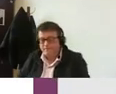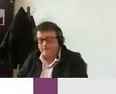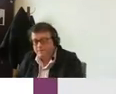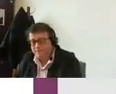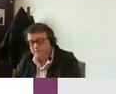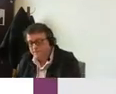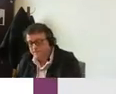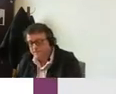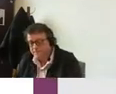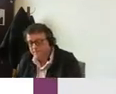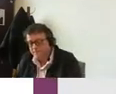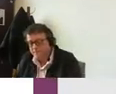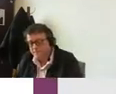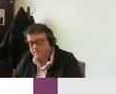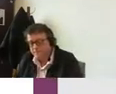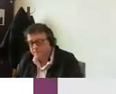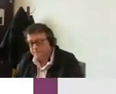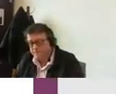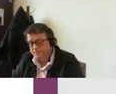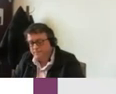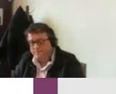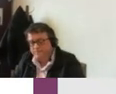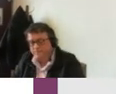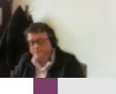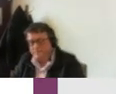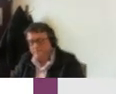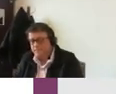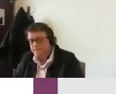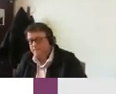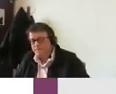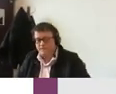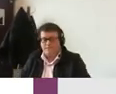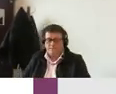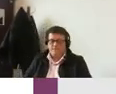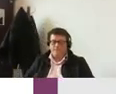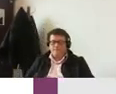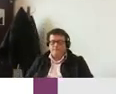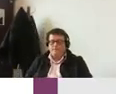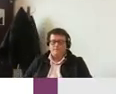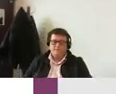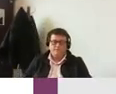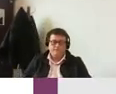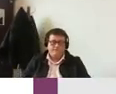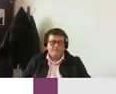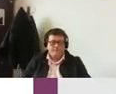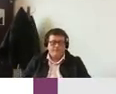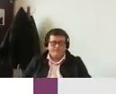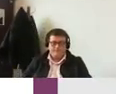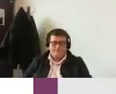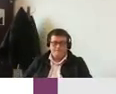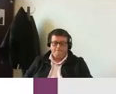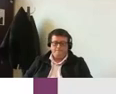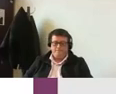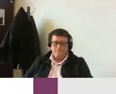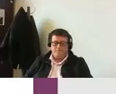of social work and spiritual care in a long-term care facility in Manitoba. Henry now works